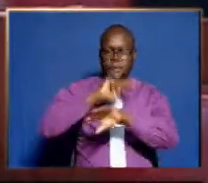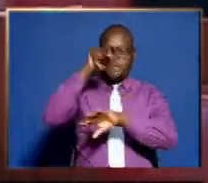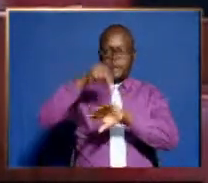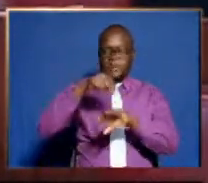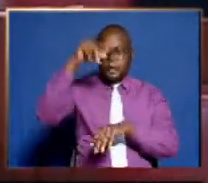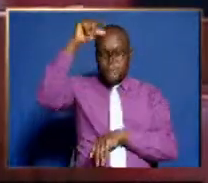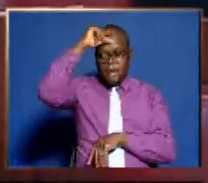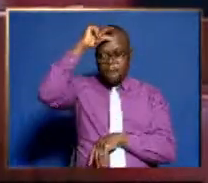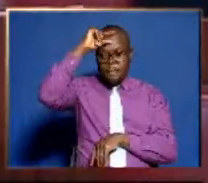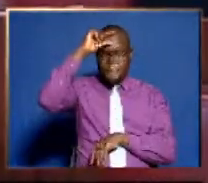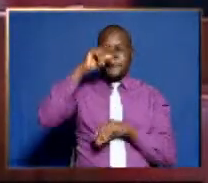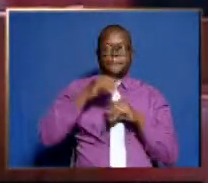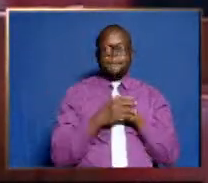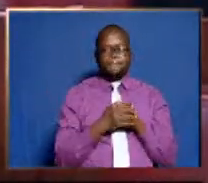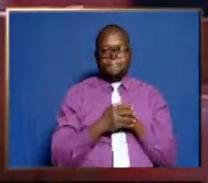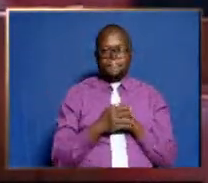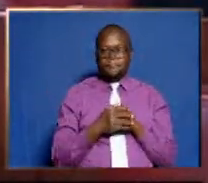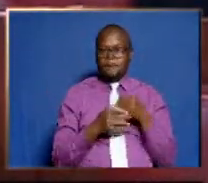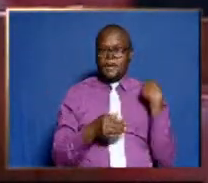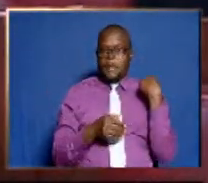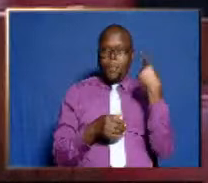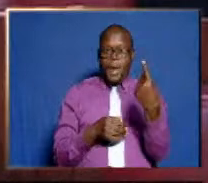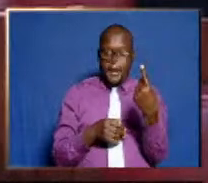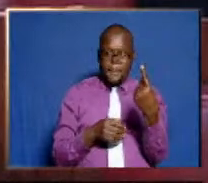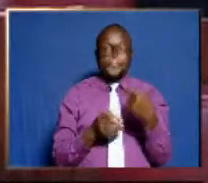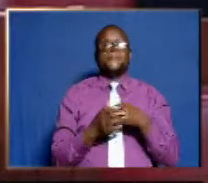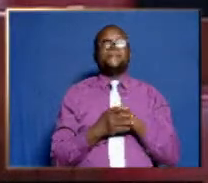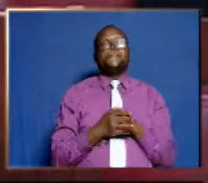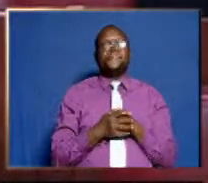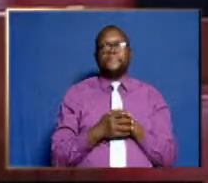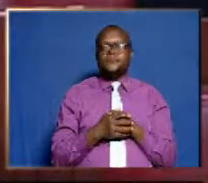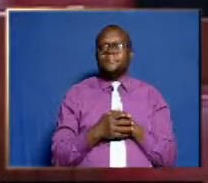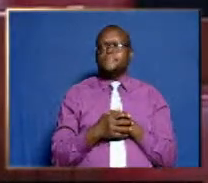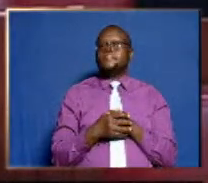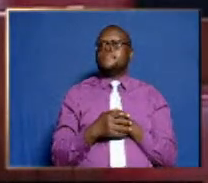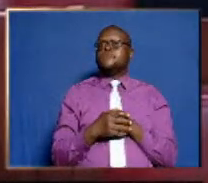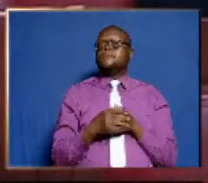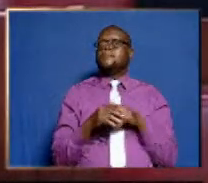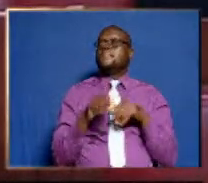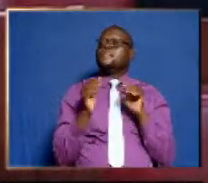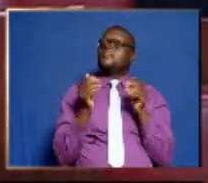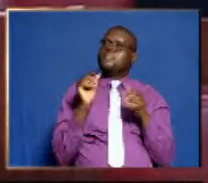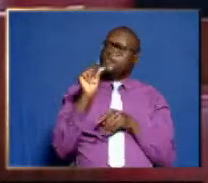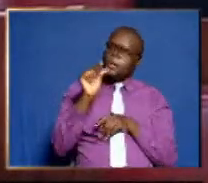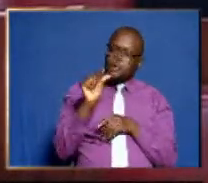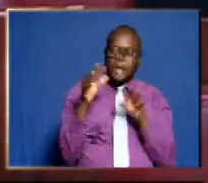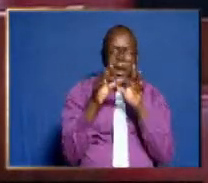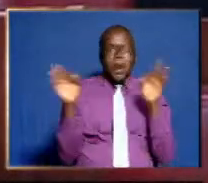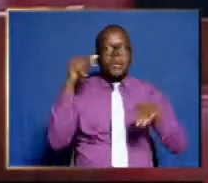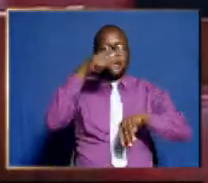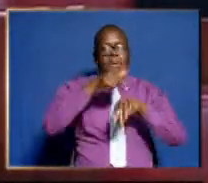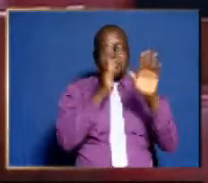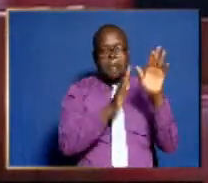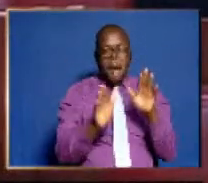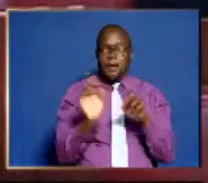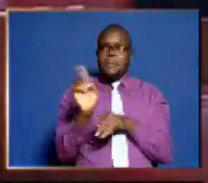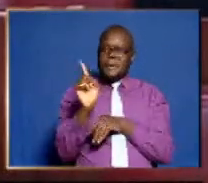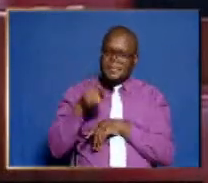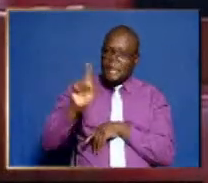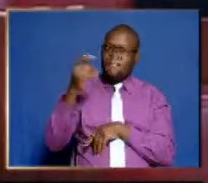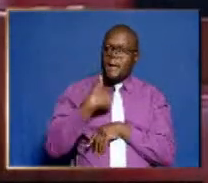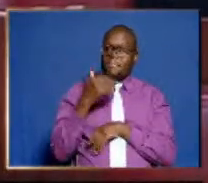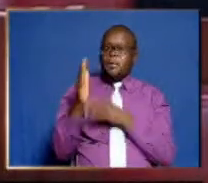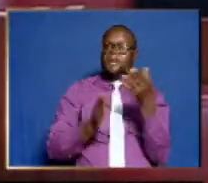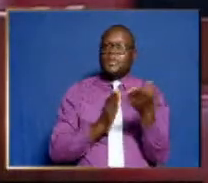Government. Roman 1, what urgent and long-term steps is the ministry taking to ensure